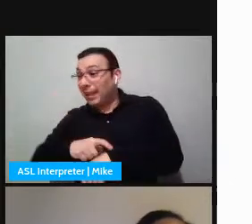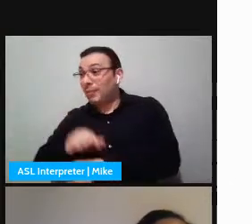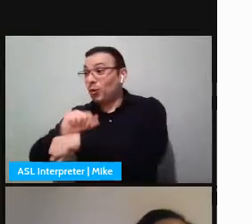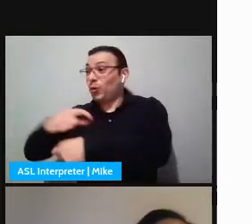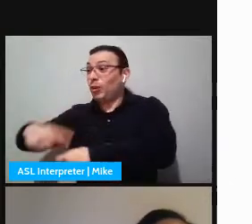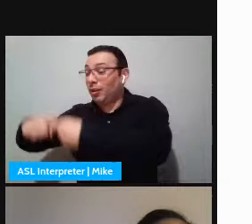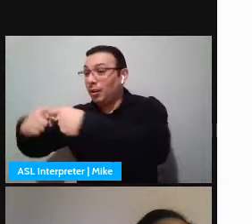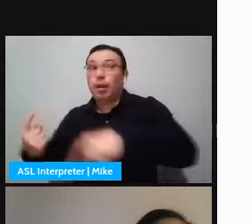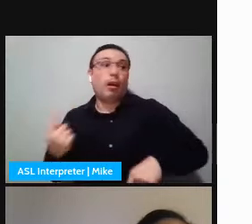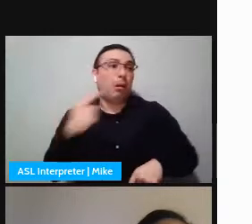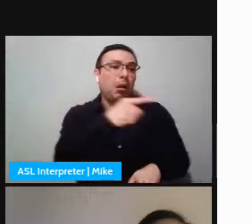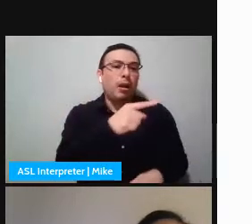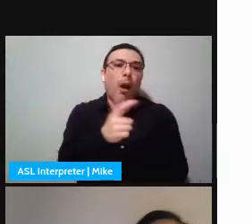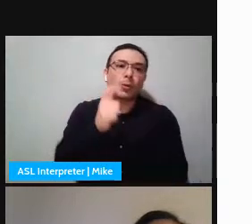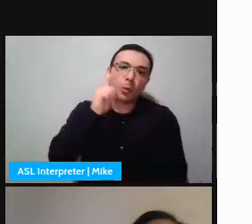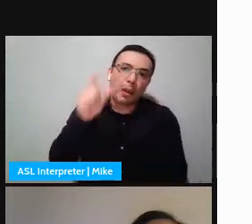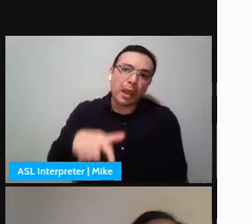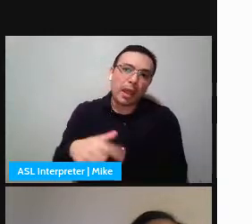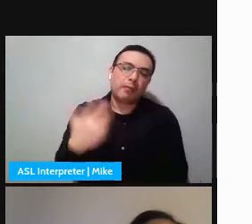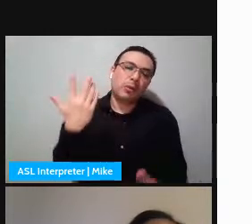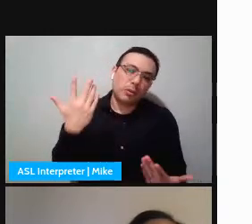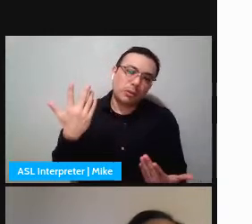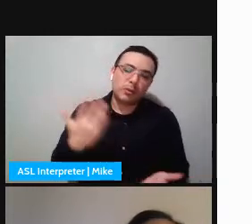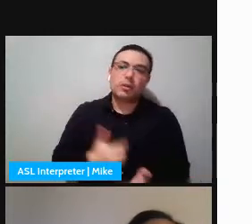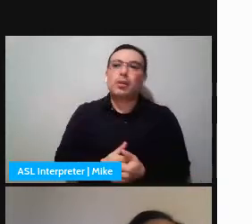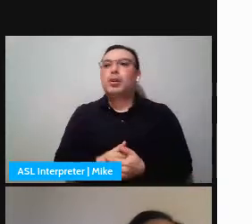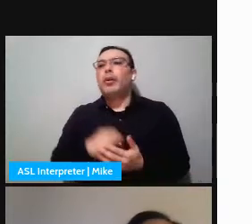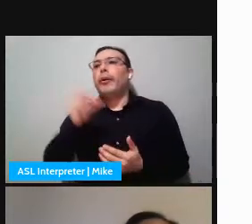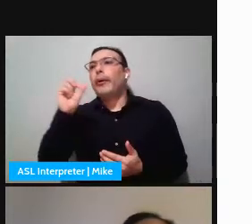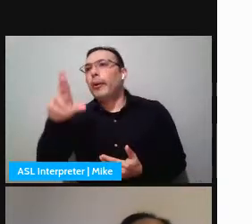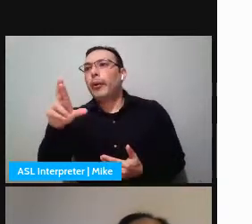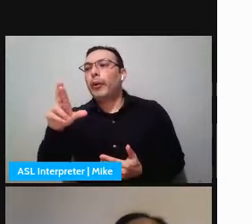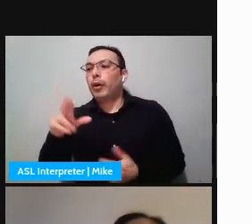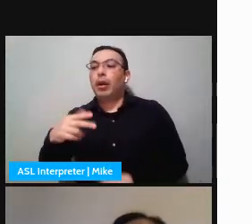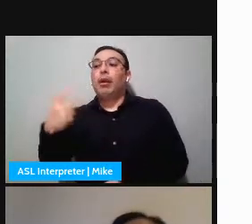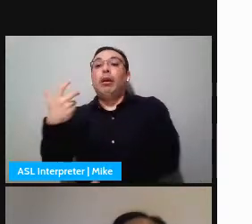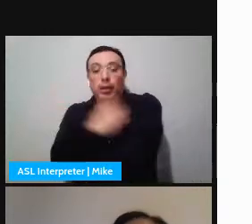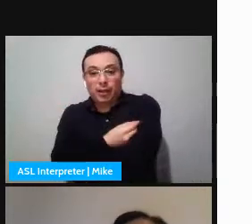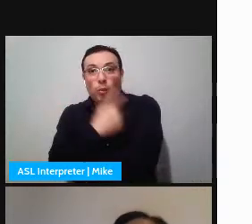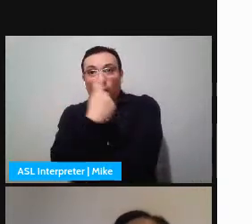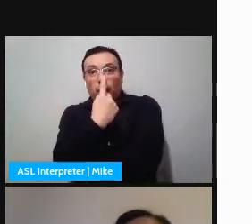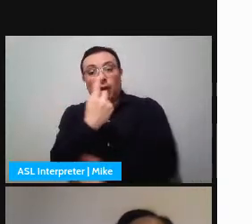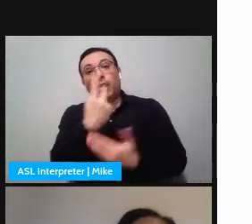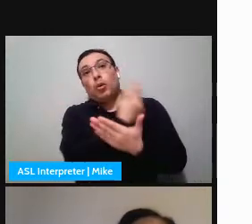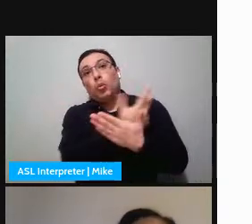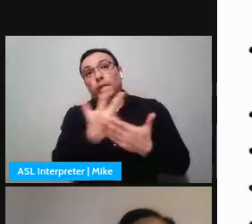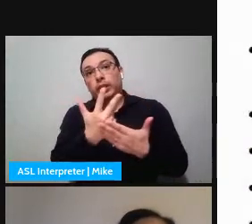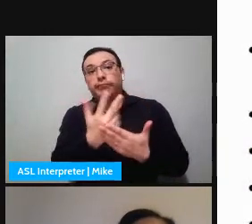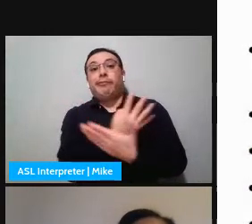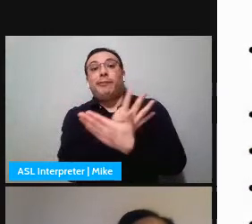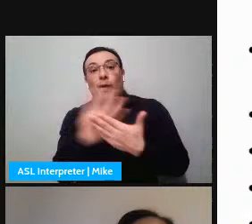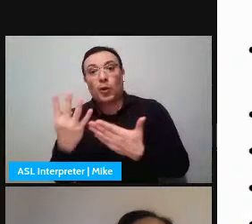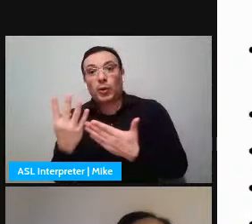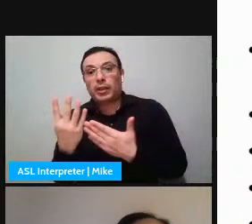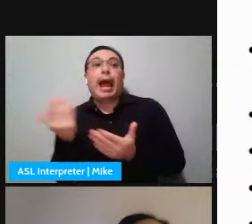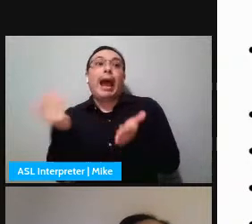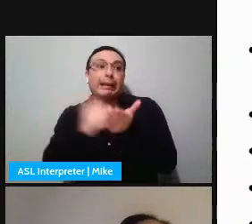or if we're going out in the community and vaccinating and worrying about follow-up of people, it's easier just to give the one dose